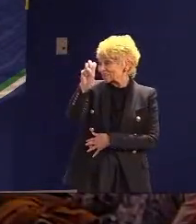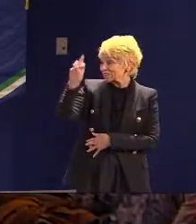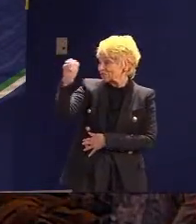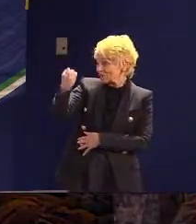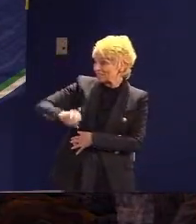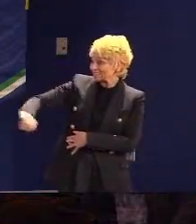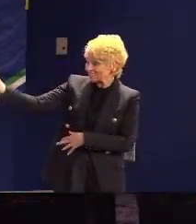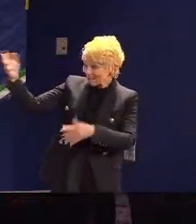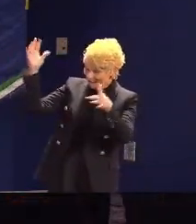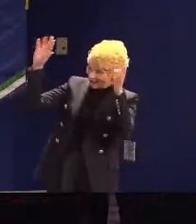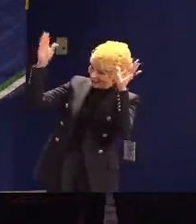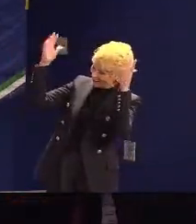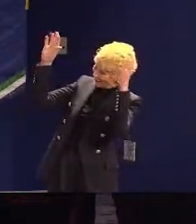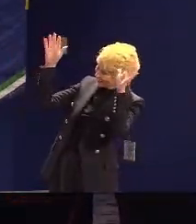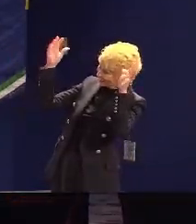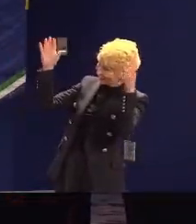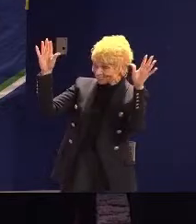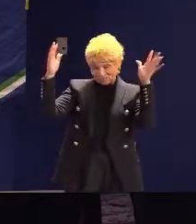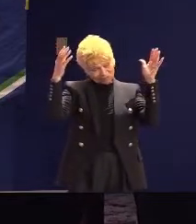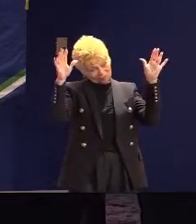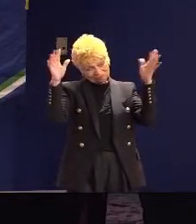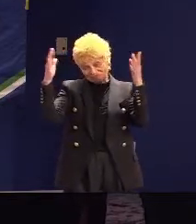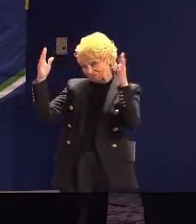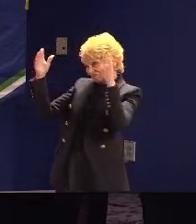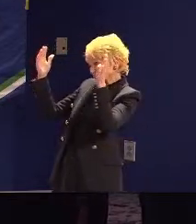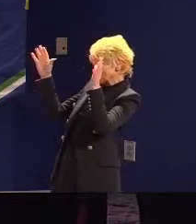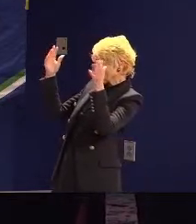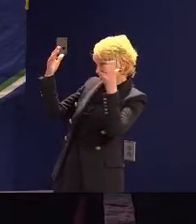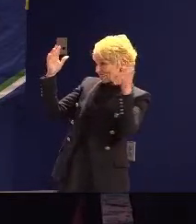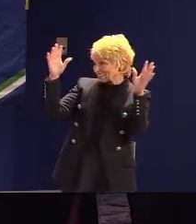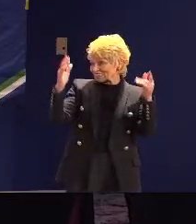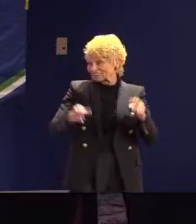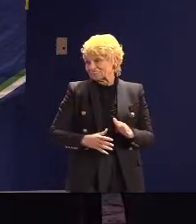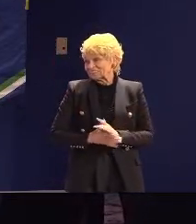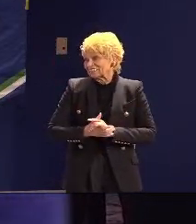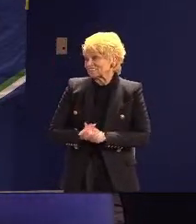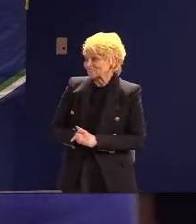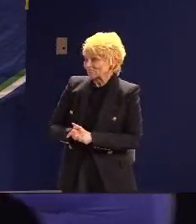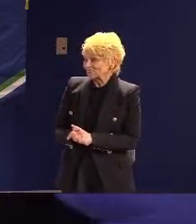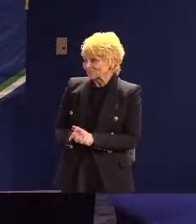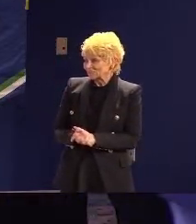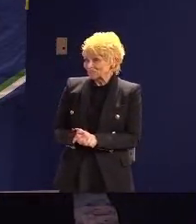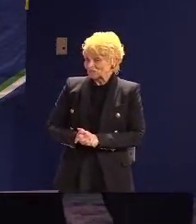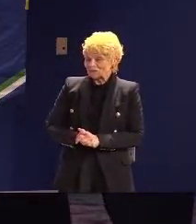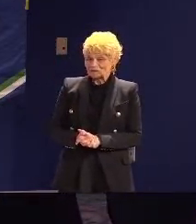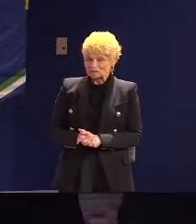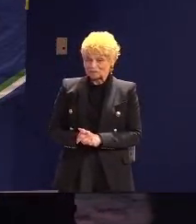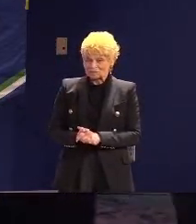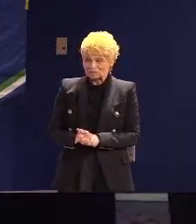Medicine. Yes, to God be the glory. Thank you.